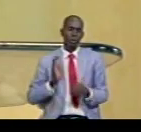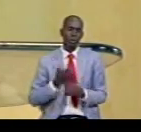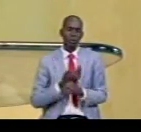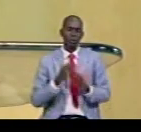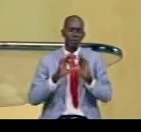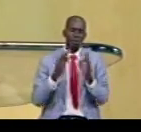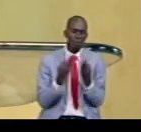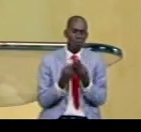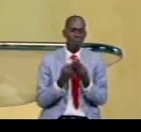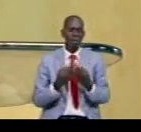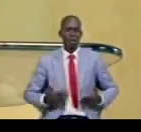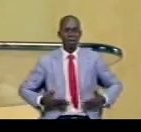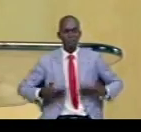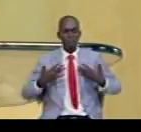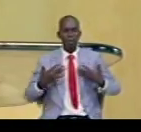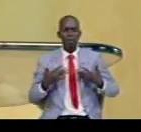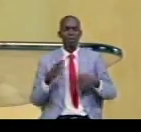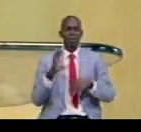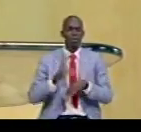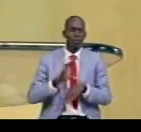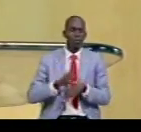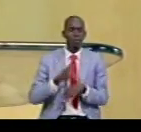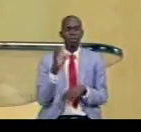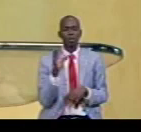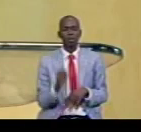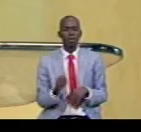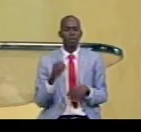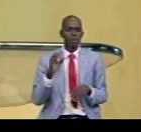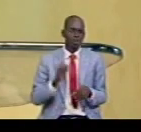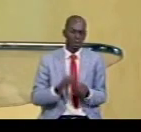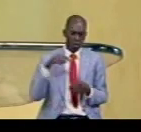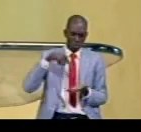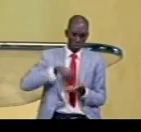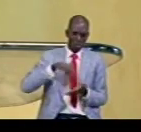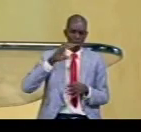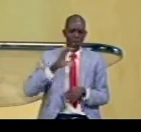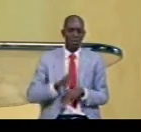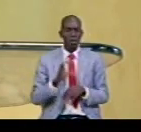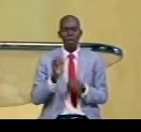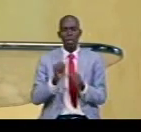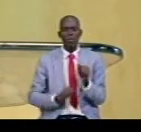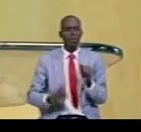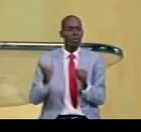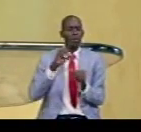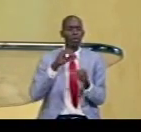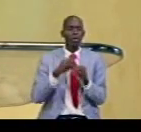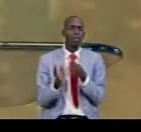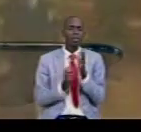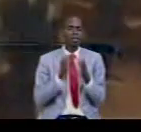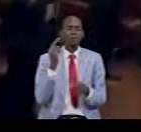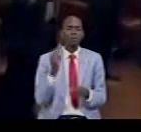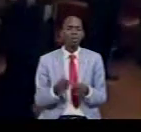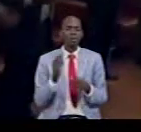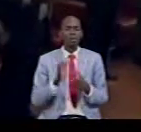lives, manifest in our churches, manifest in deeper life, all over, in the name of Jesus.